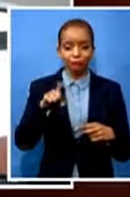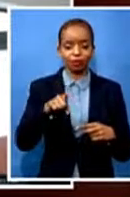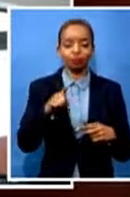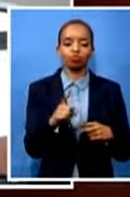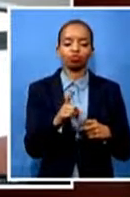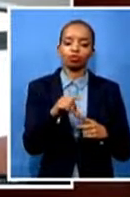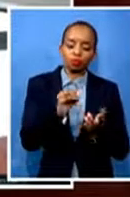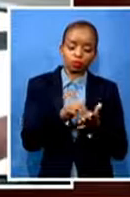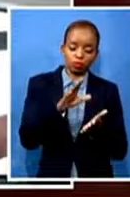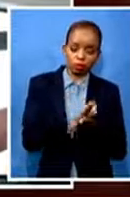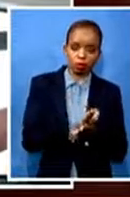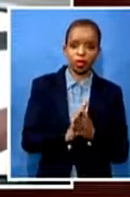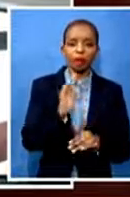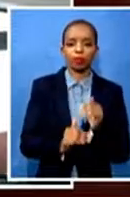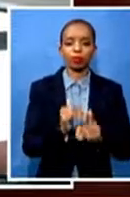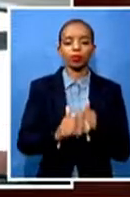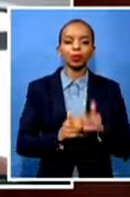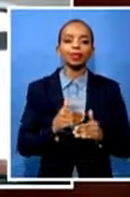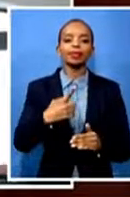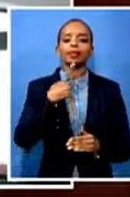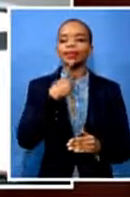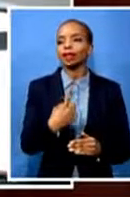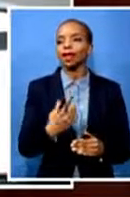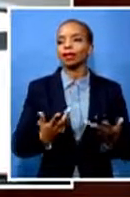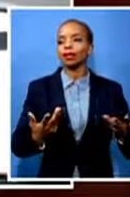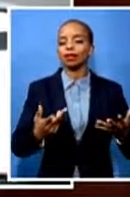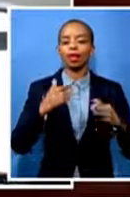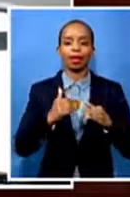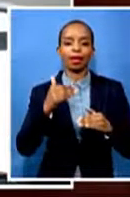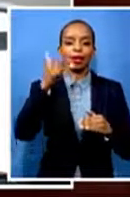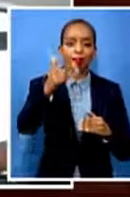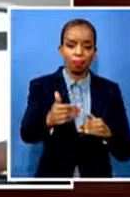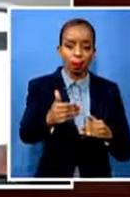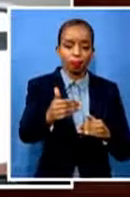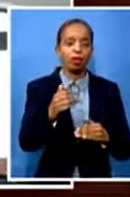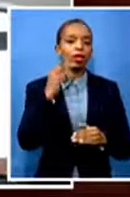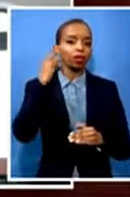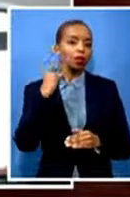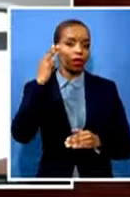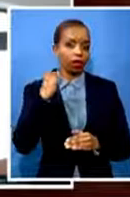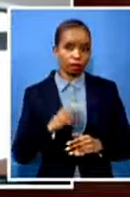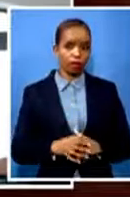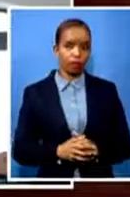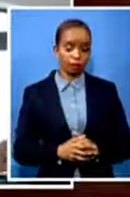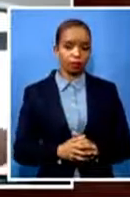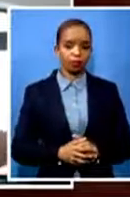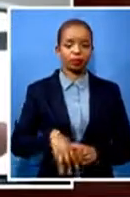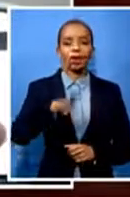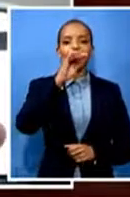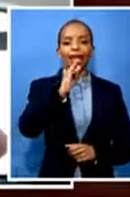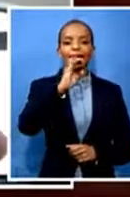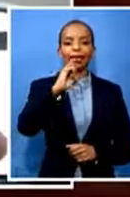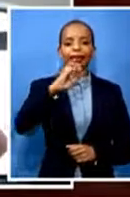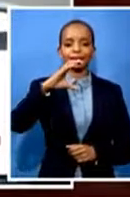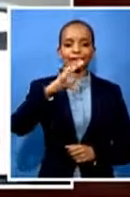post end of November. The IEC will evaluate the space. They will then be able to give